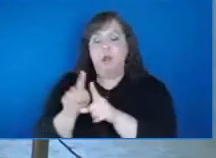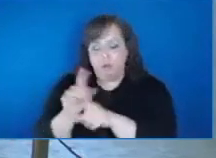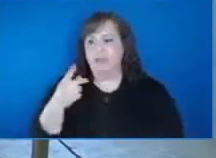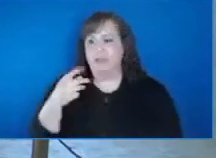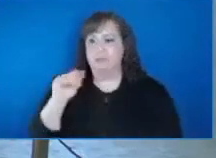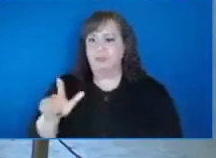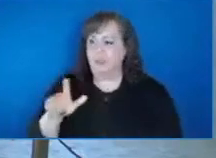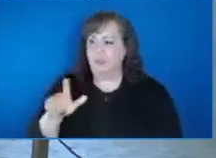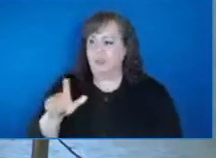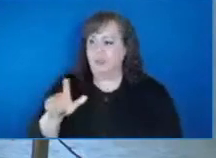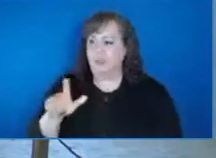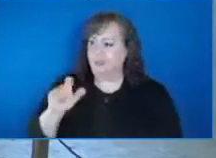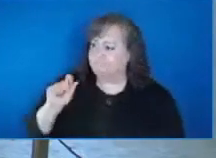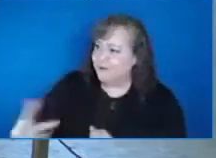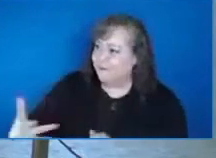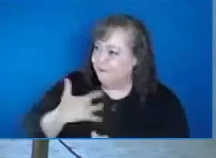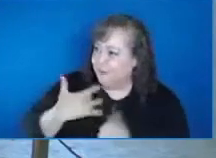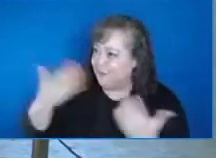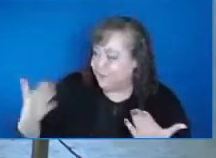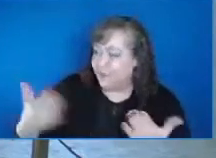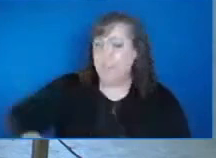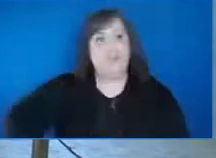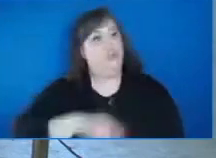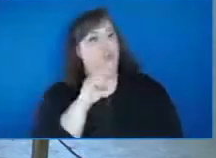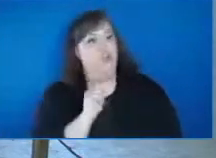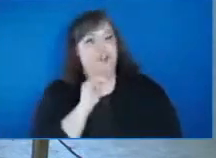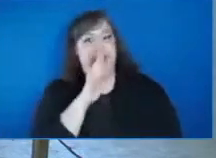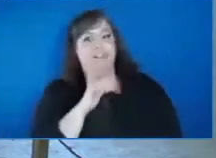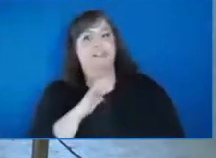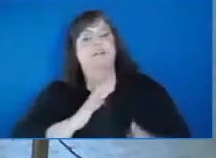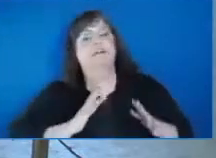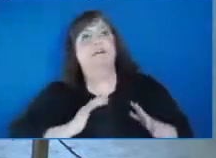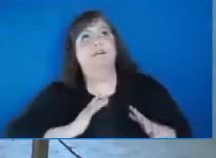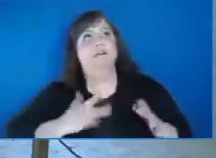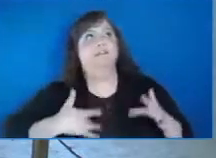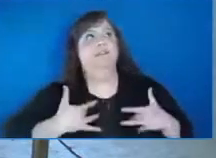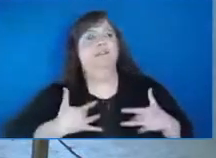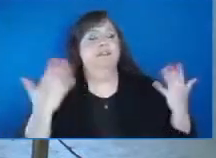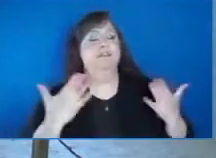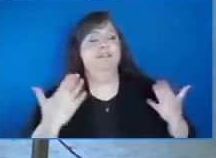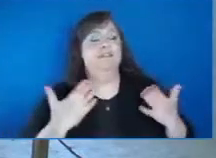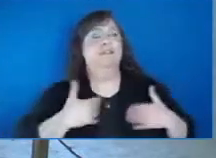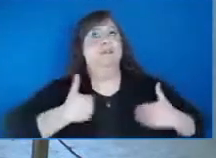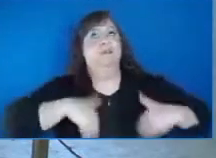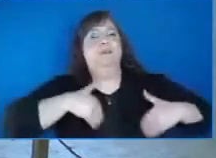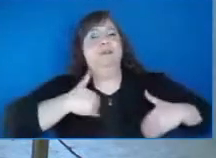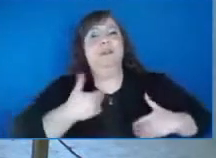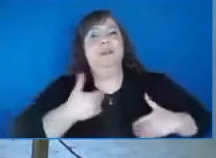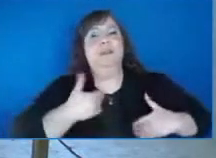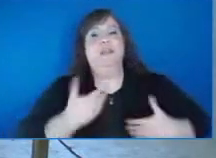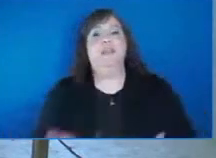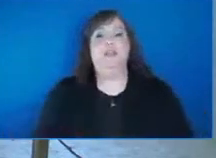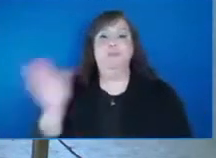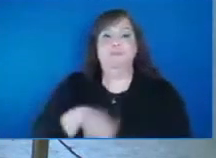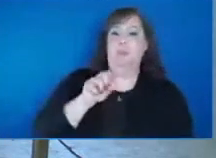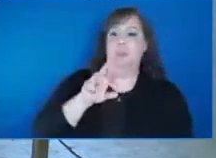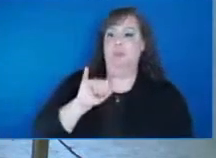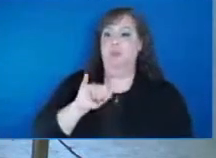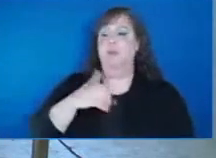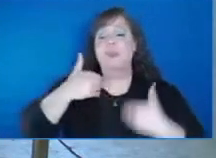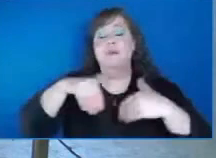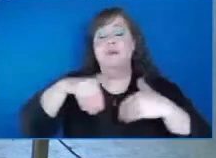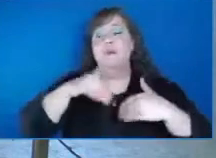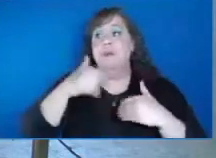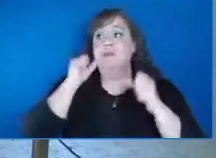So excited. Got to go out and look at the rocket this morning, and it's on the pad, and we are so ready to go. It is just so amazing. We